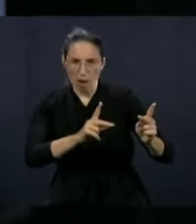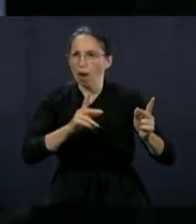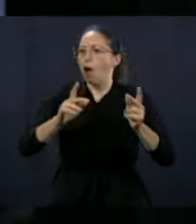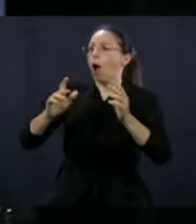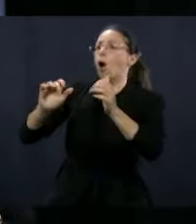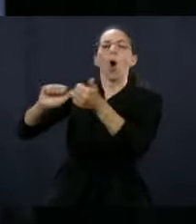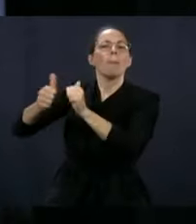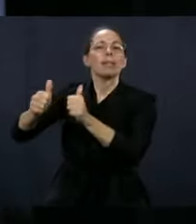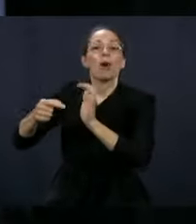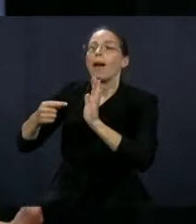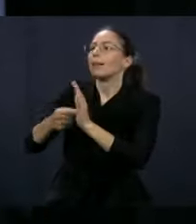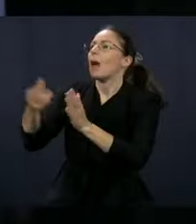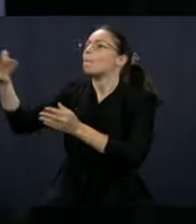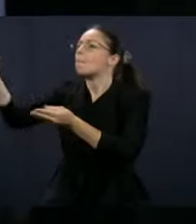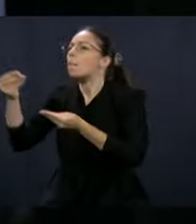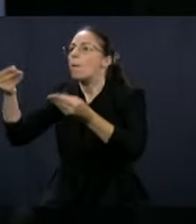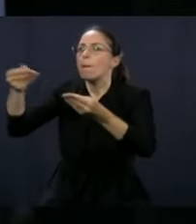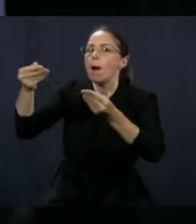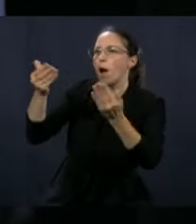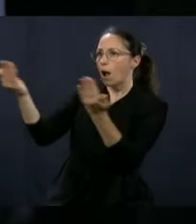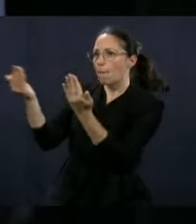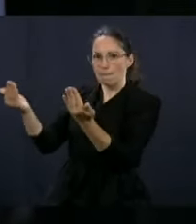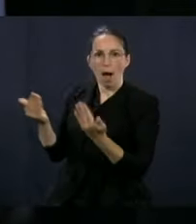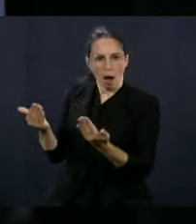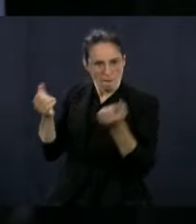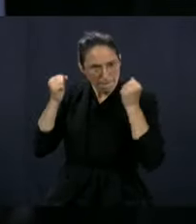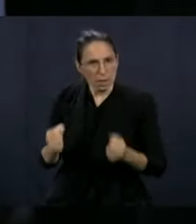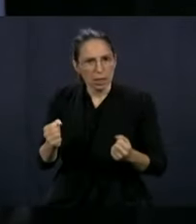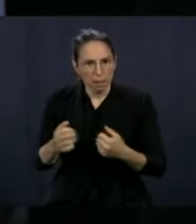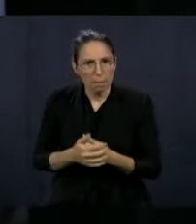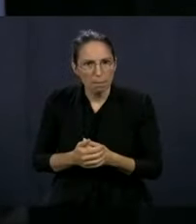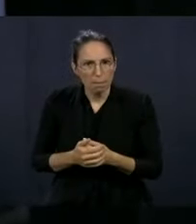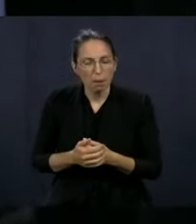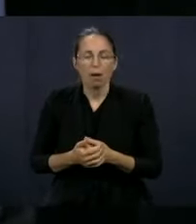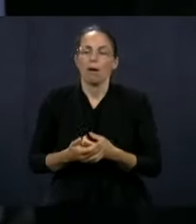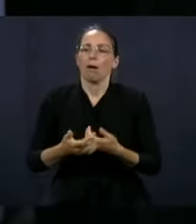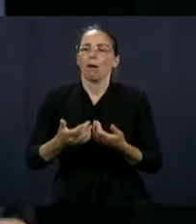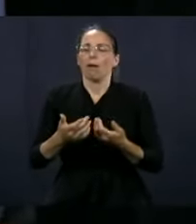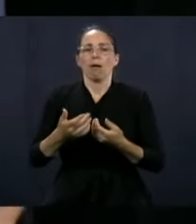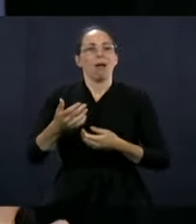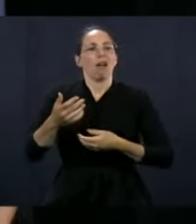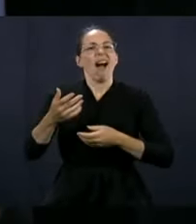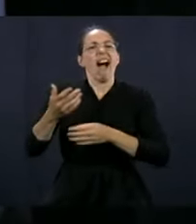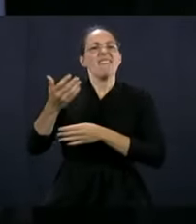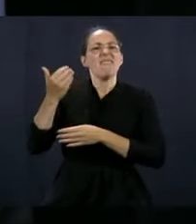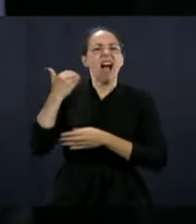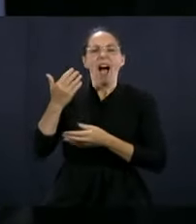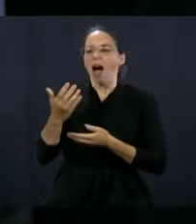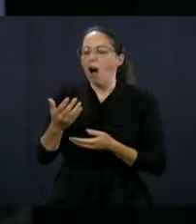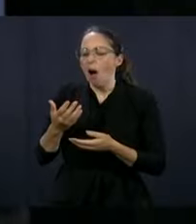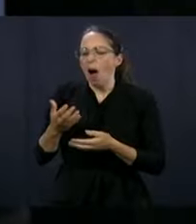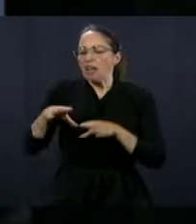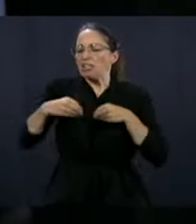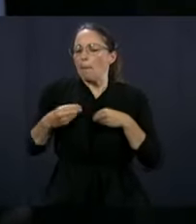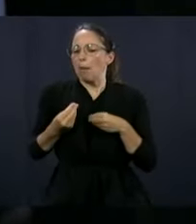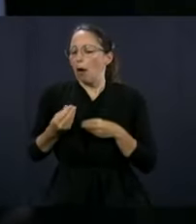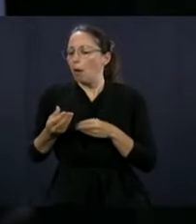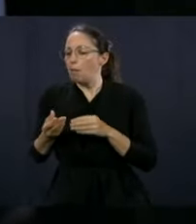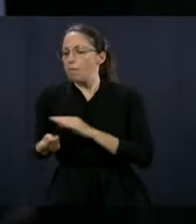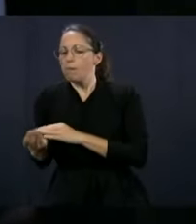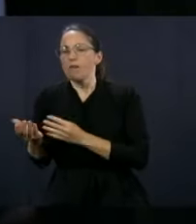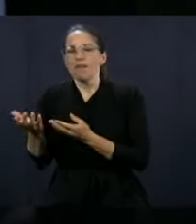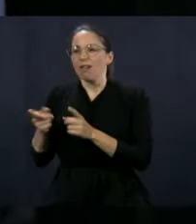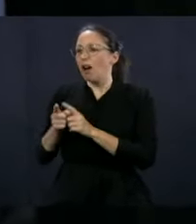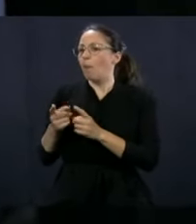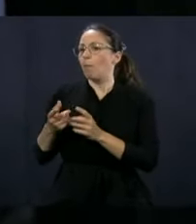is competition, there is nobody, I think, in Quebec that wants to re-experience contracts being given to